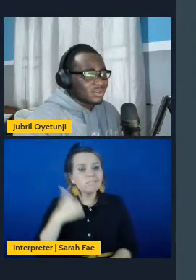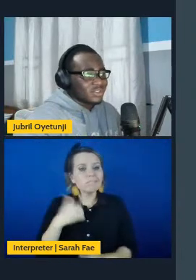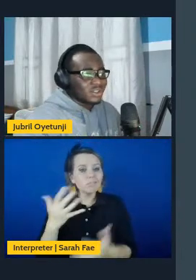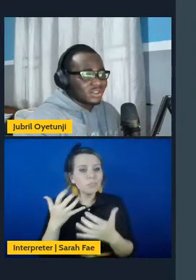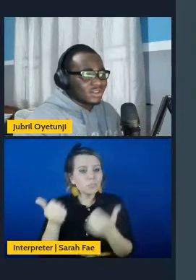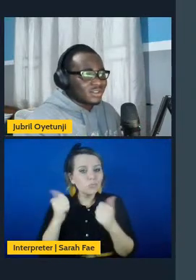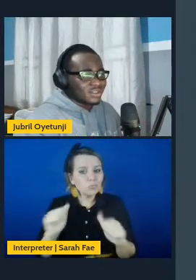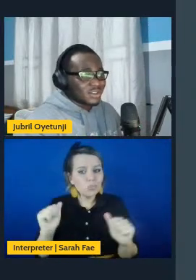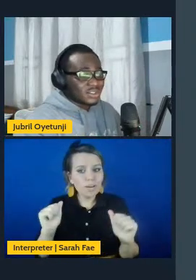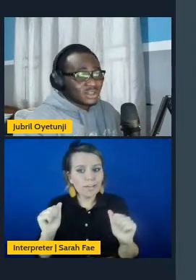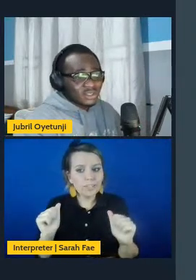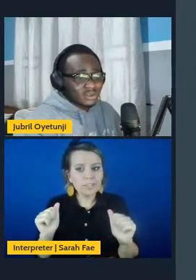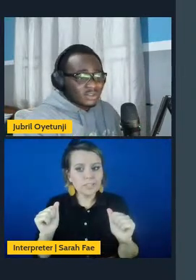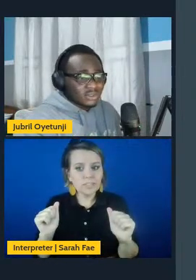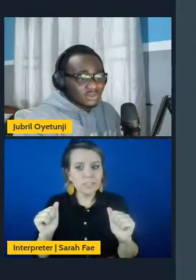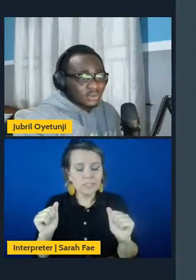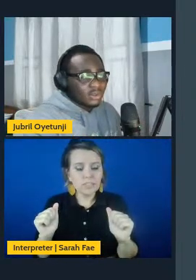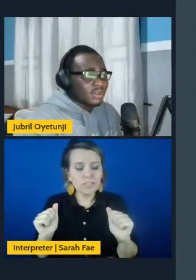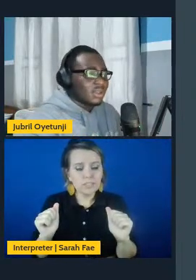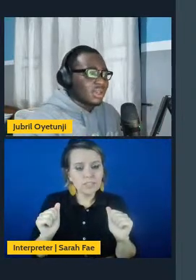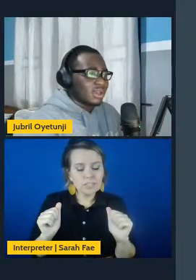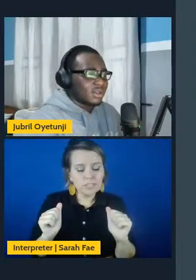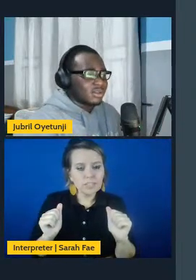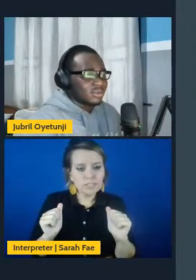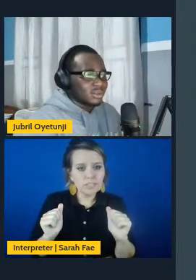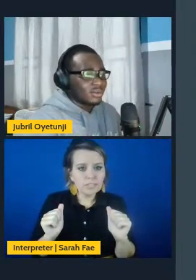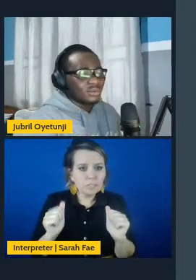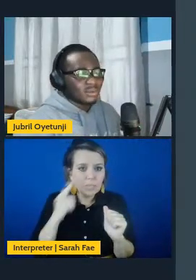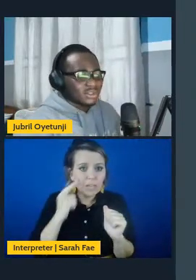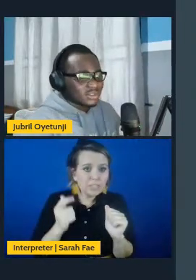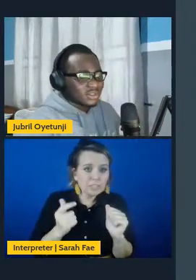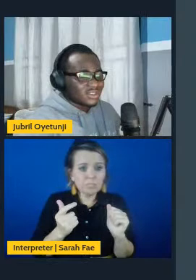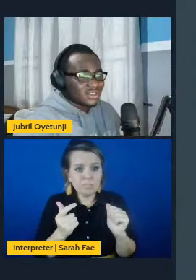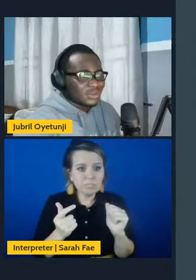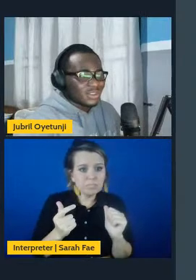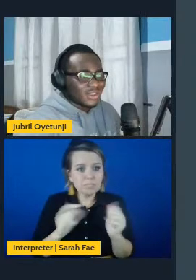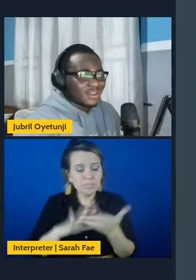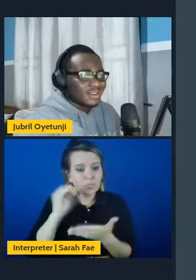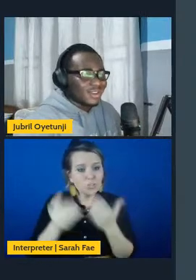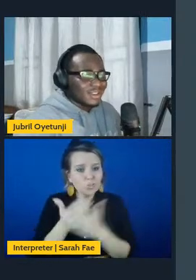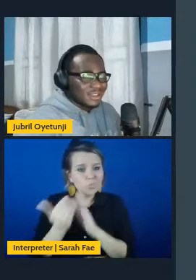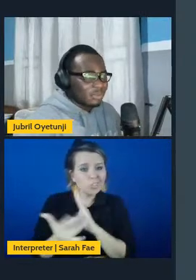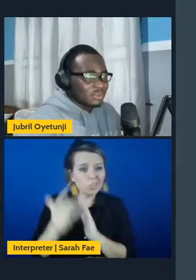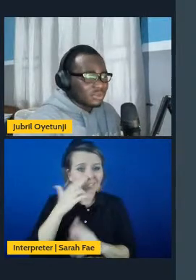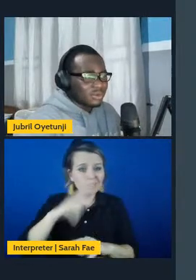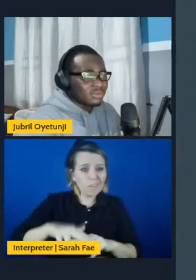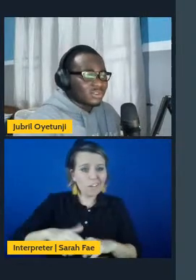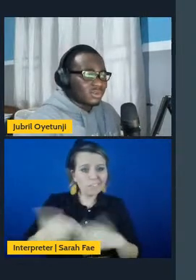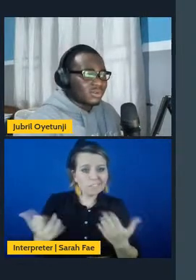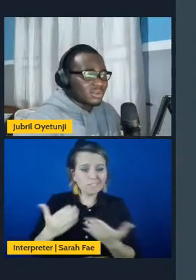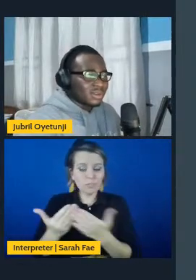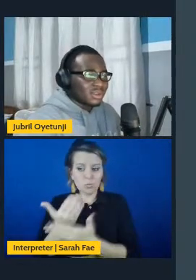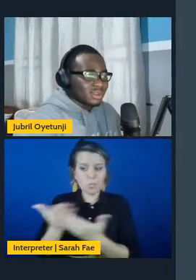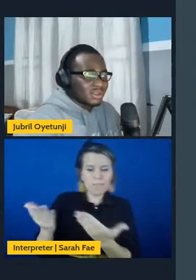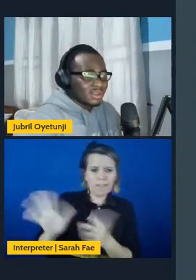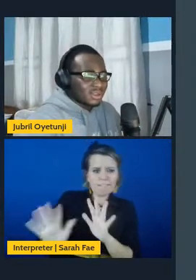is because sharing technologies are fun, and it's this new thing that I'm not sure of.